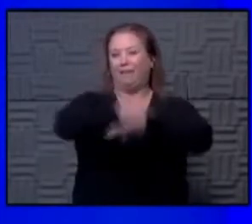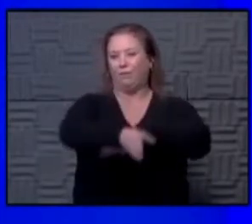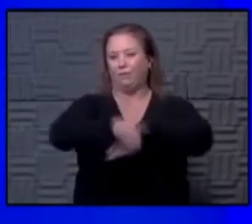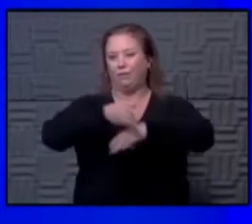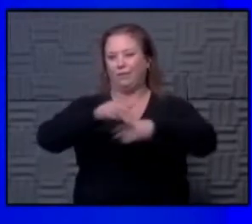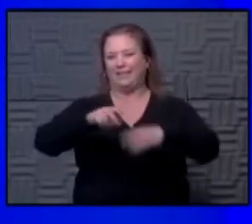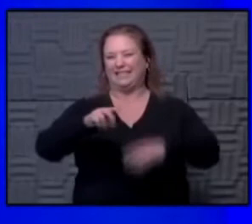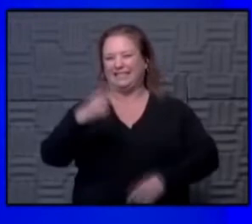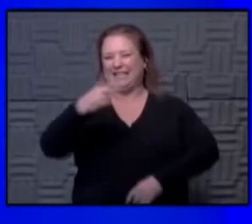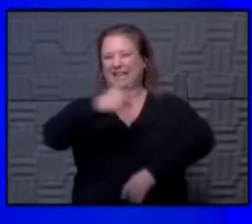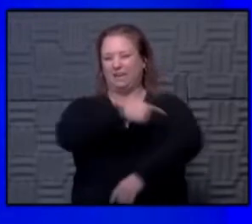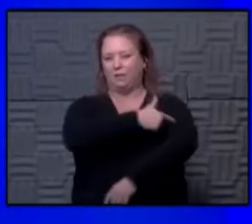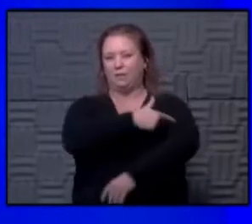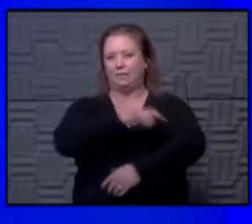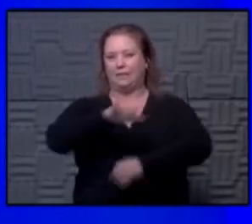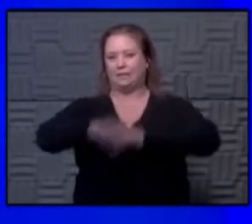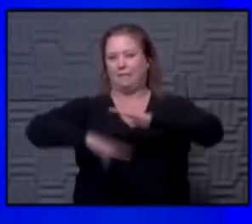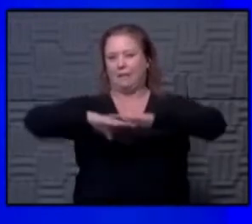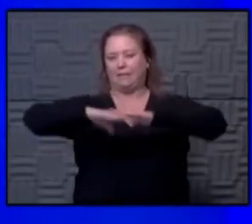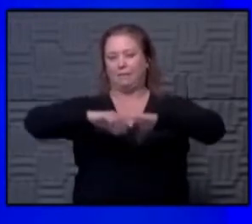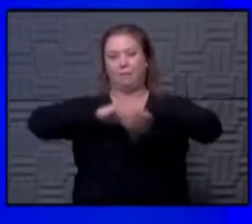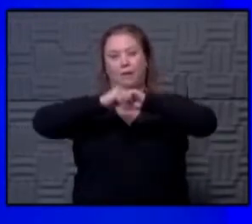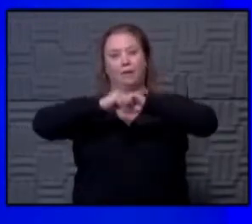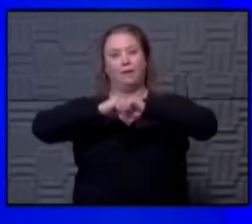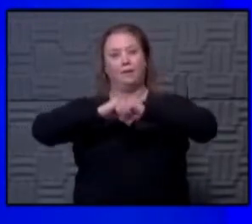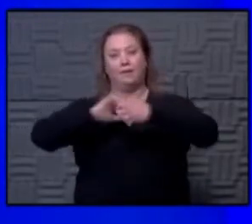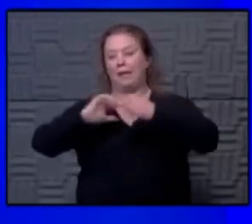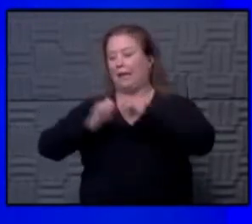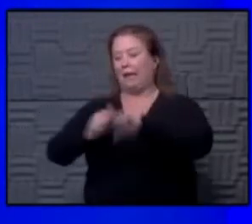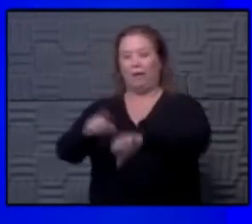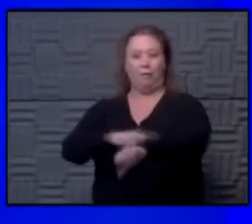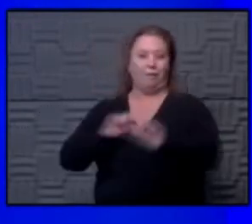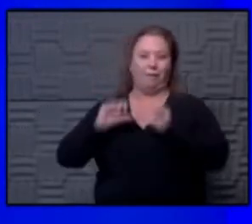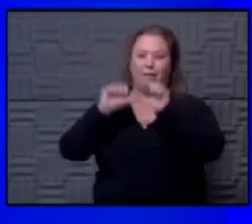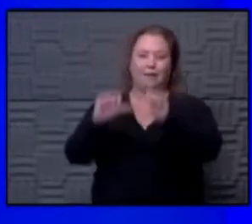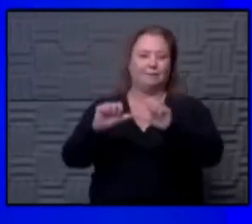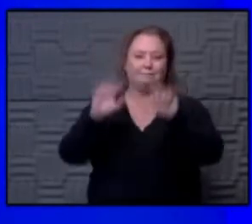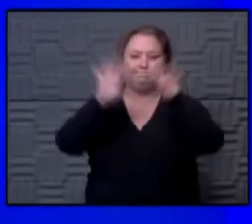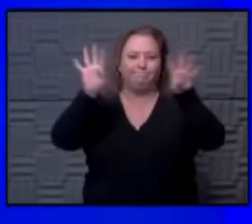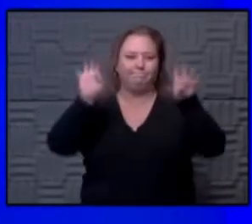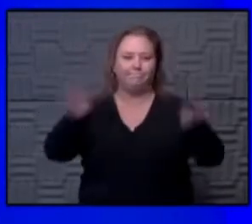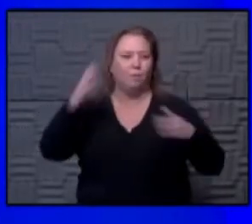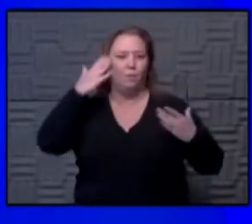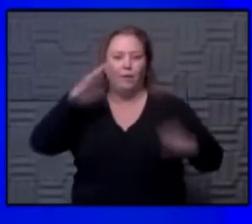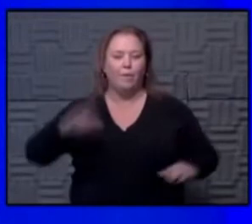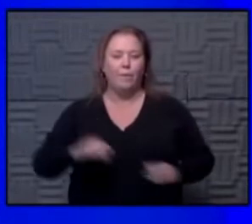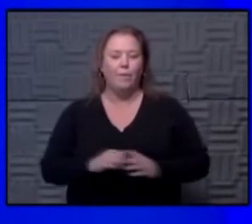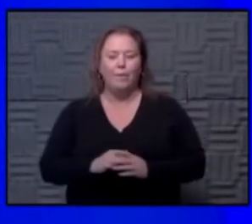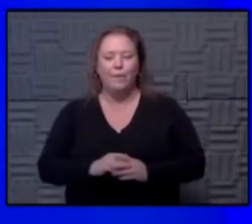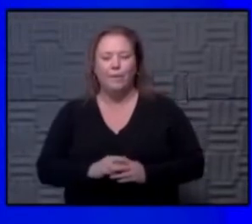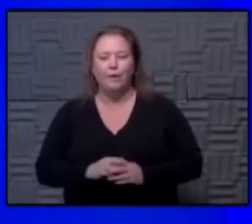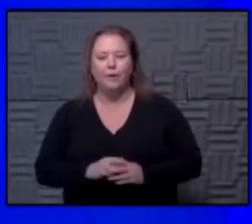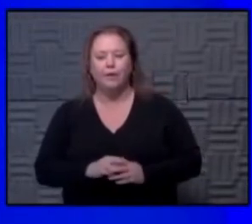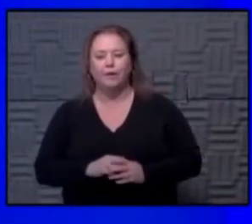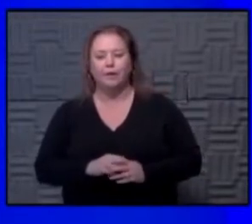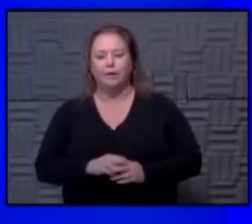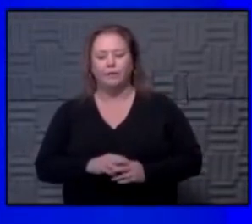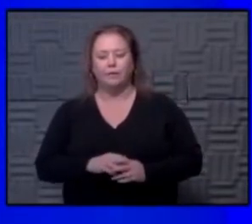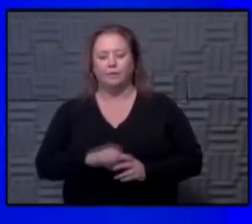have your maximal protection. How long will it last? I don't think we know that. There was a question,